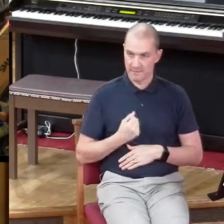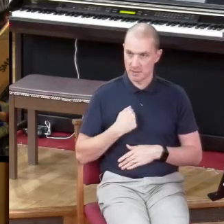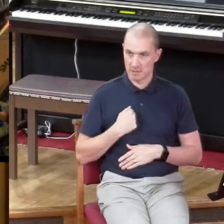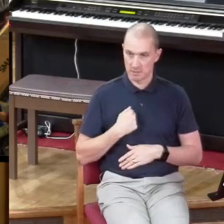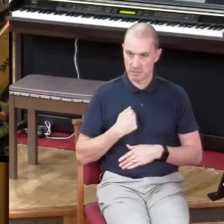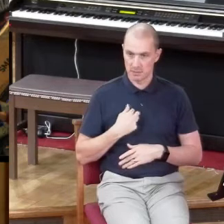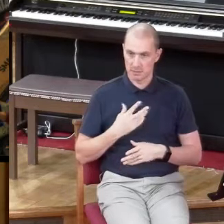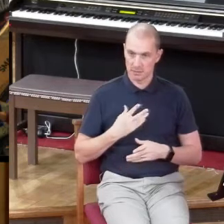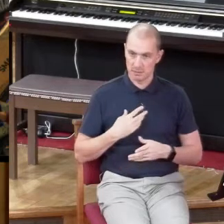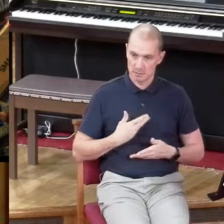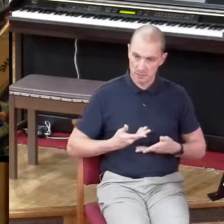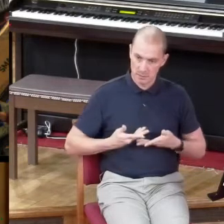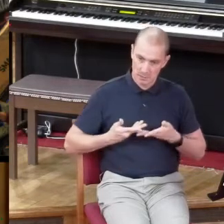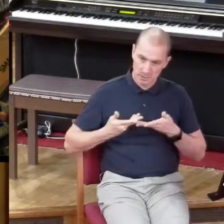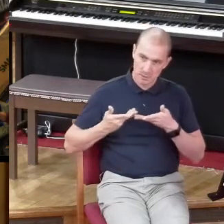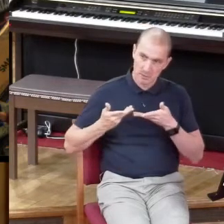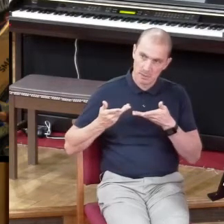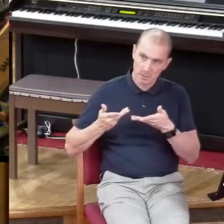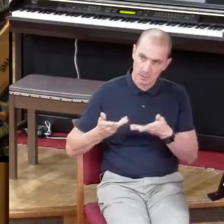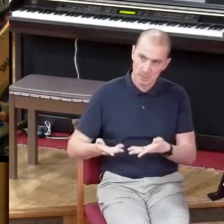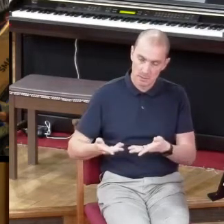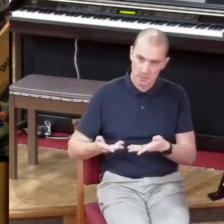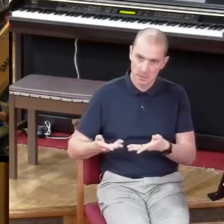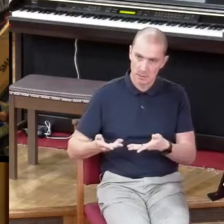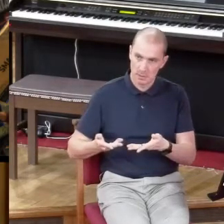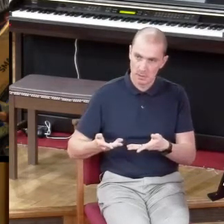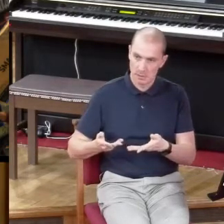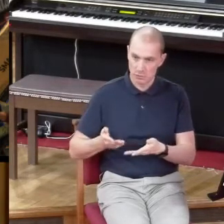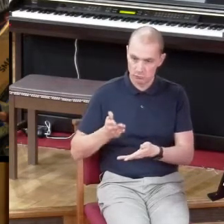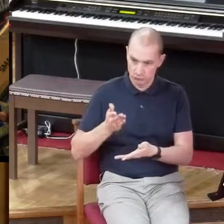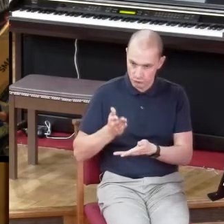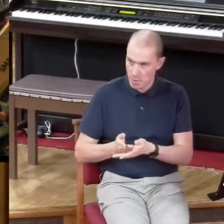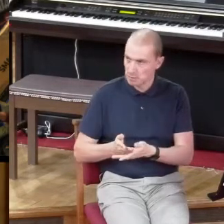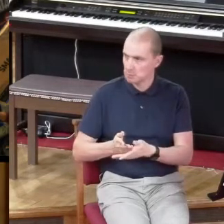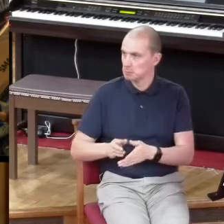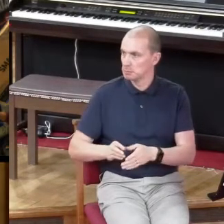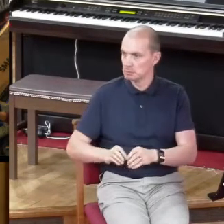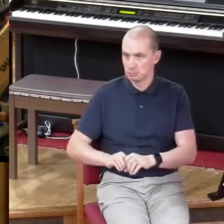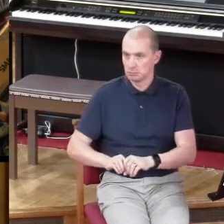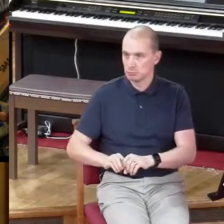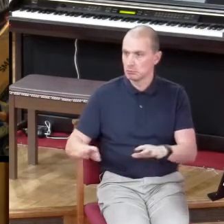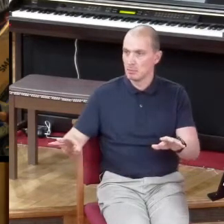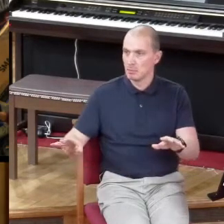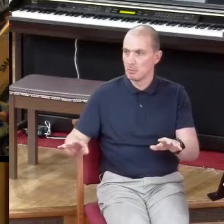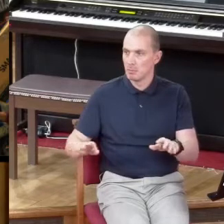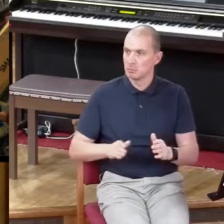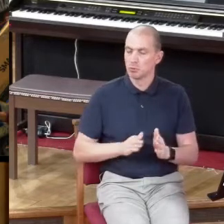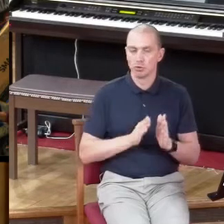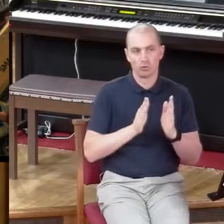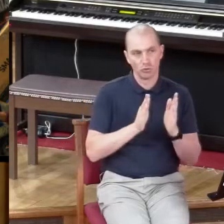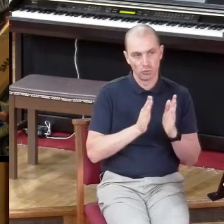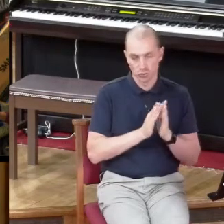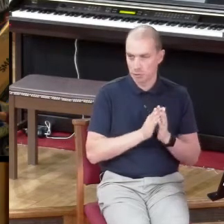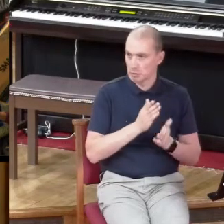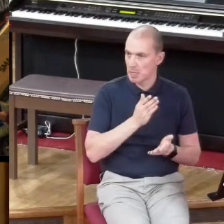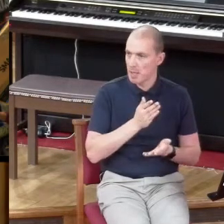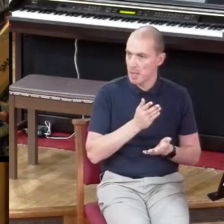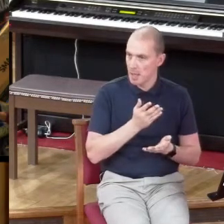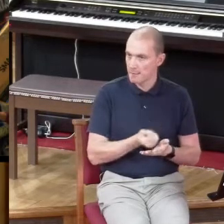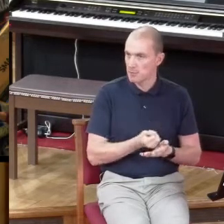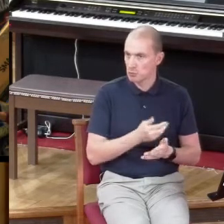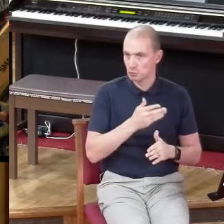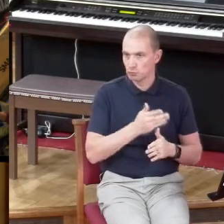it, and the church the task of ordaining people to do that. But it works in a less formal way too. Through